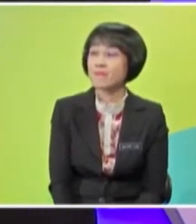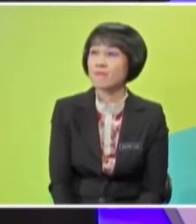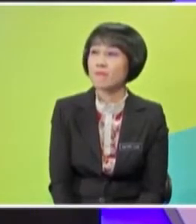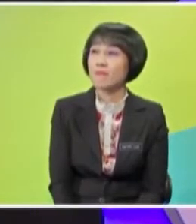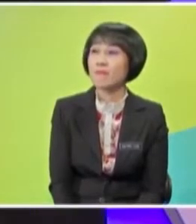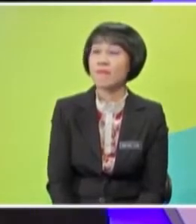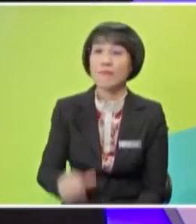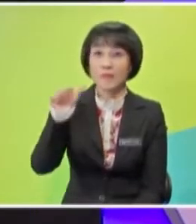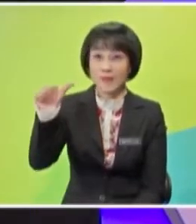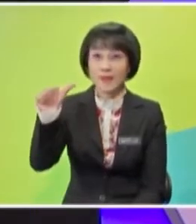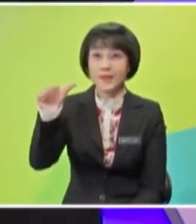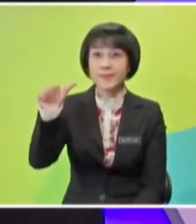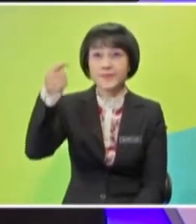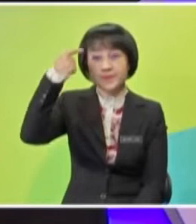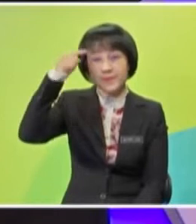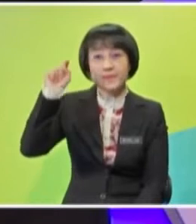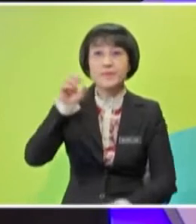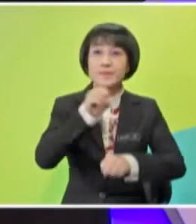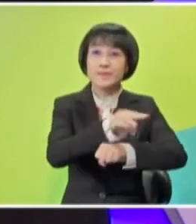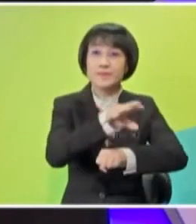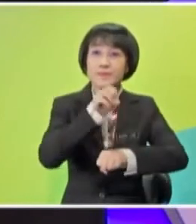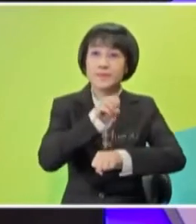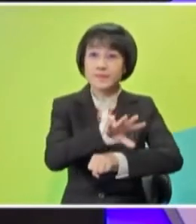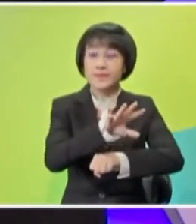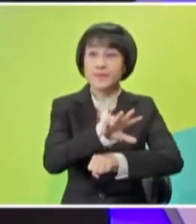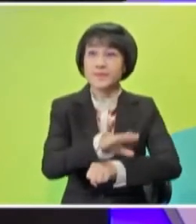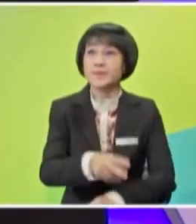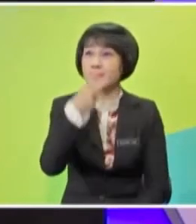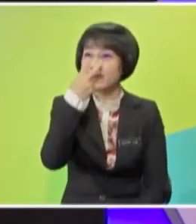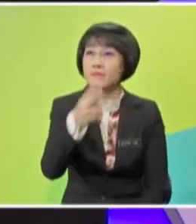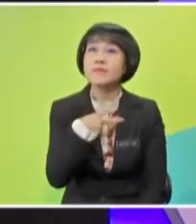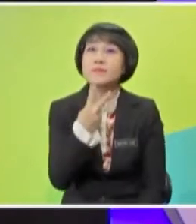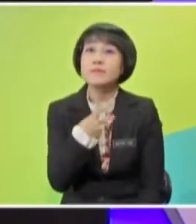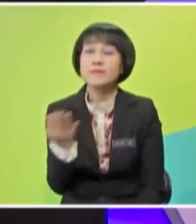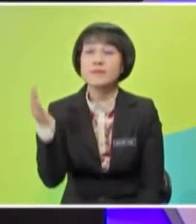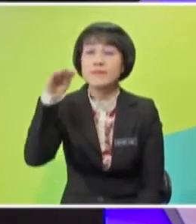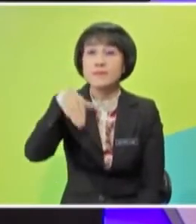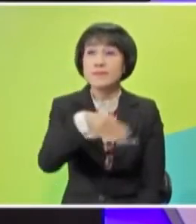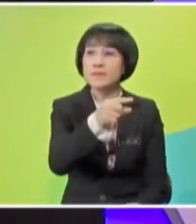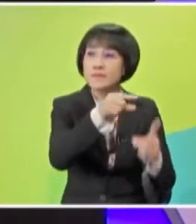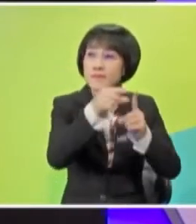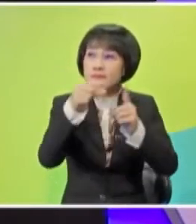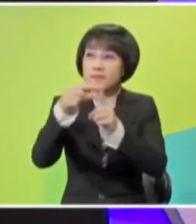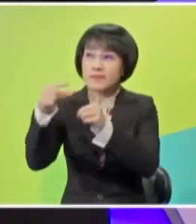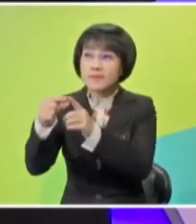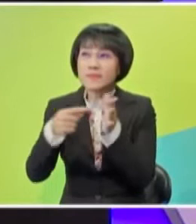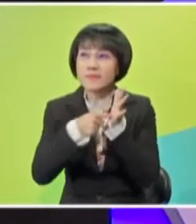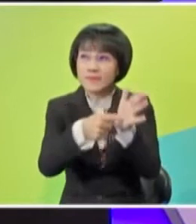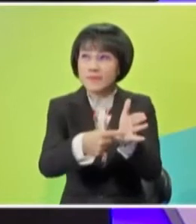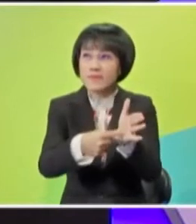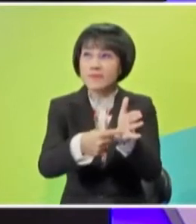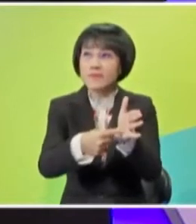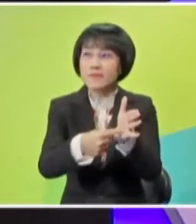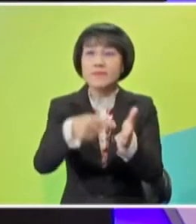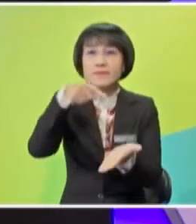for advice, because you can see from the tone itself and also from the wording, it does show that